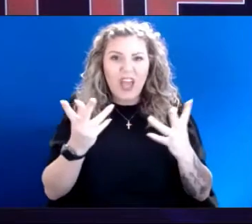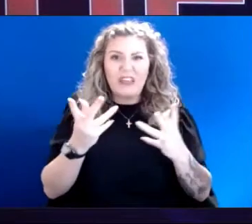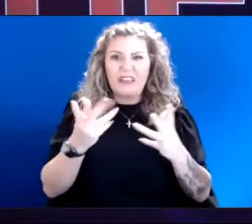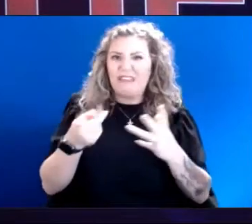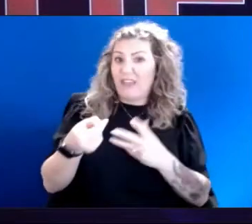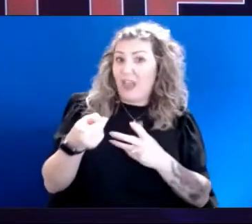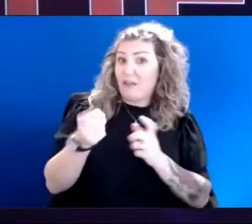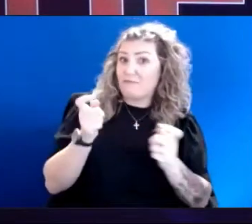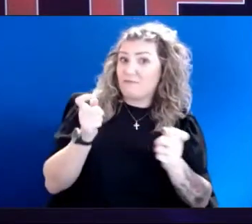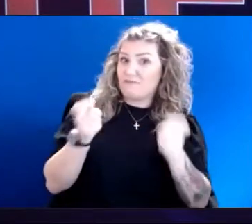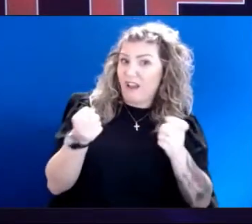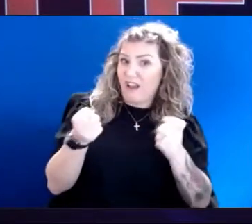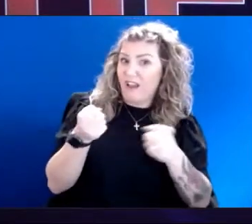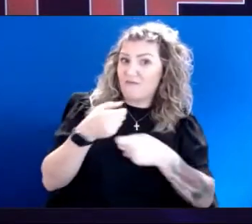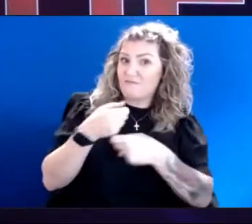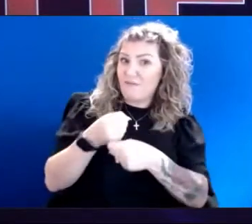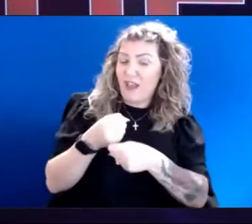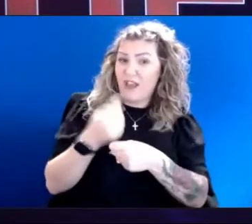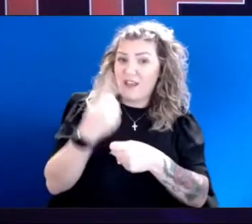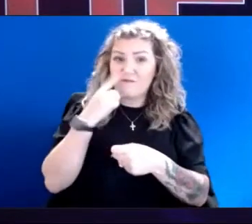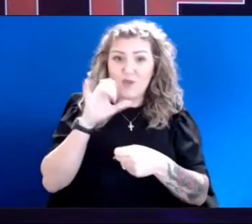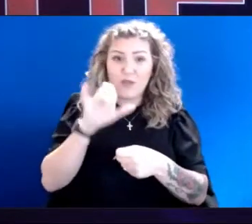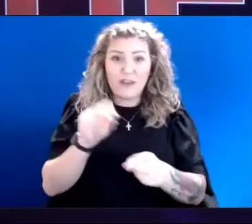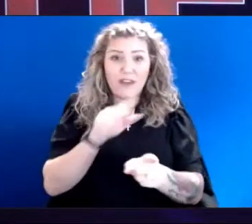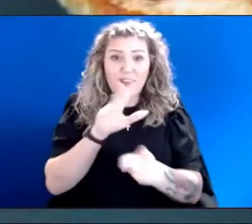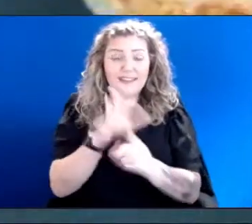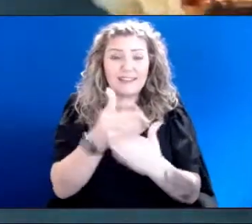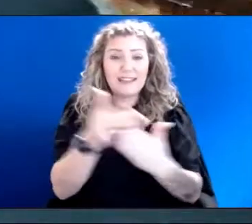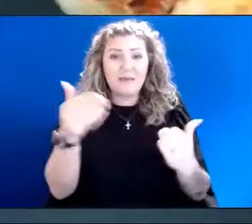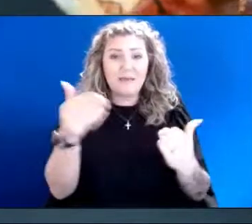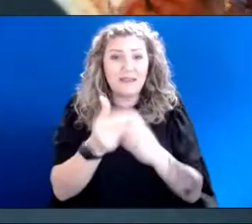effect. These can be the same foods that are linked to heart problems.